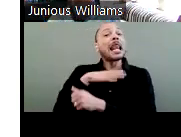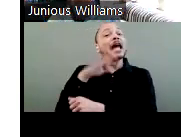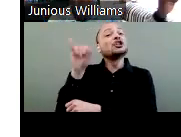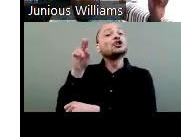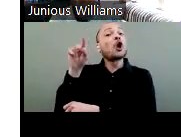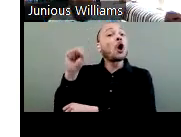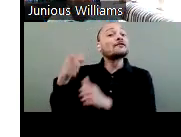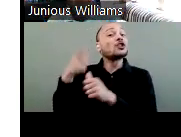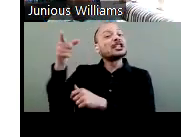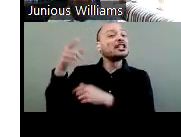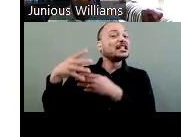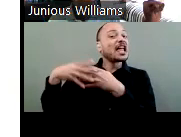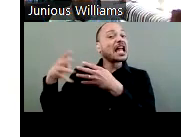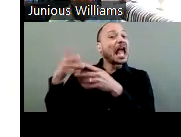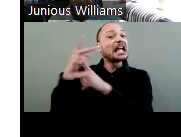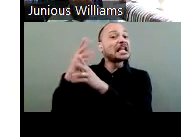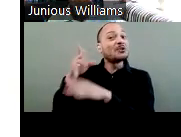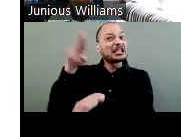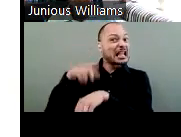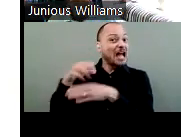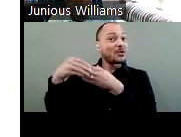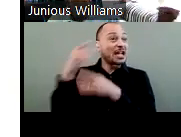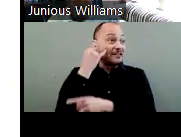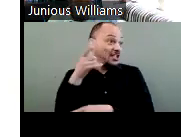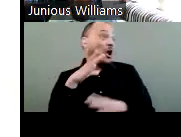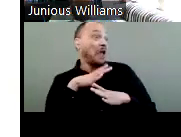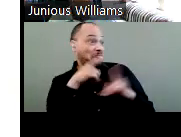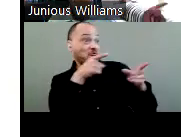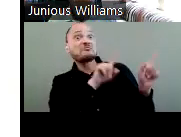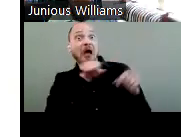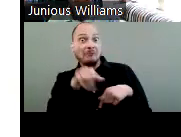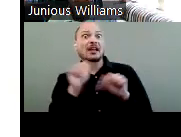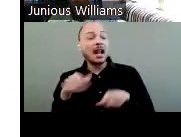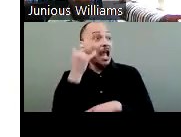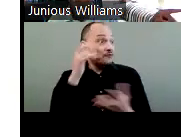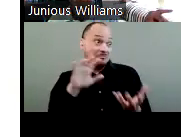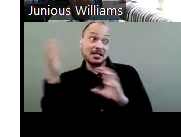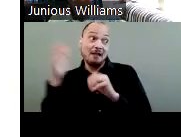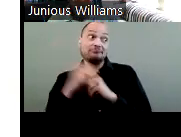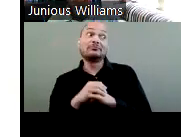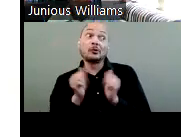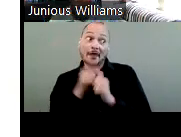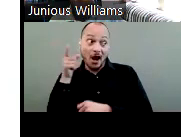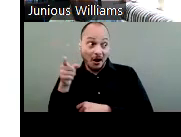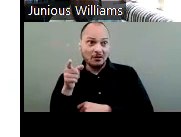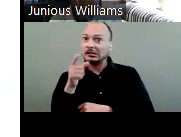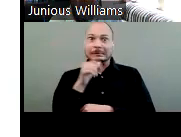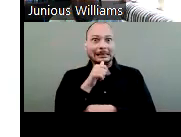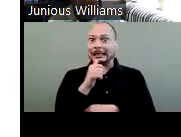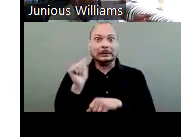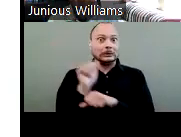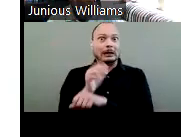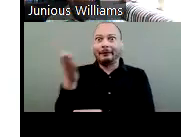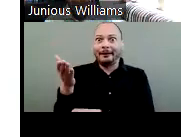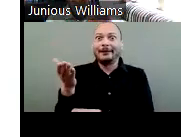gatekeeper. She's a natural leader. If she gives you the okay, you're in. If you mess up with her, you ain't going to work there.